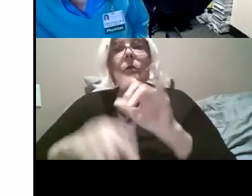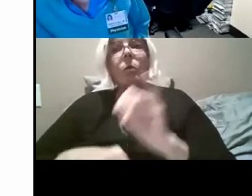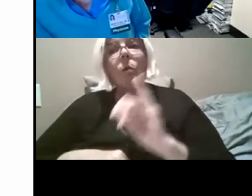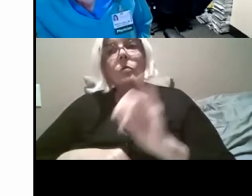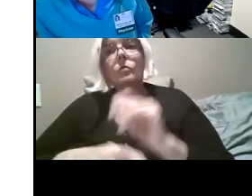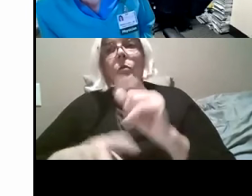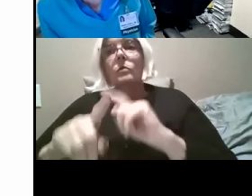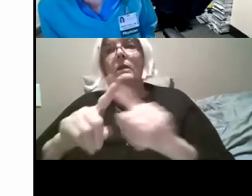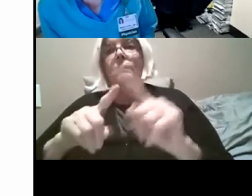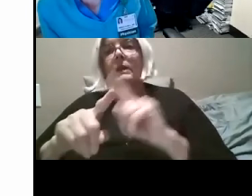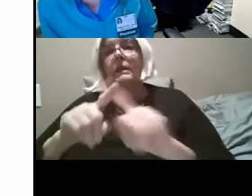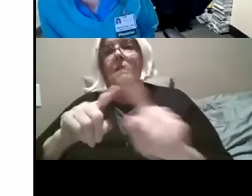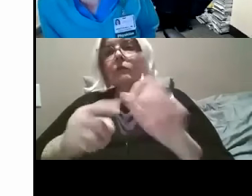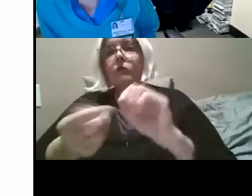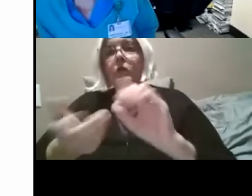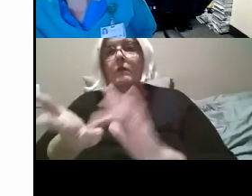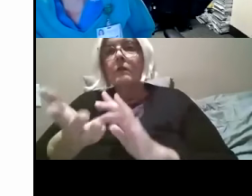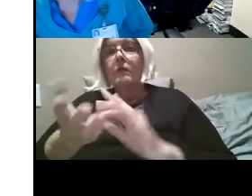School-based clinics are a great way to